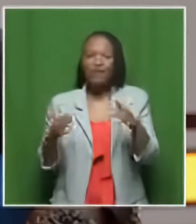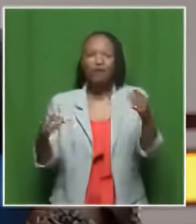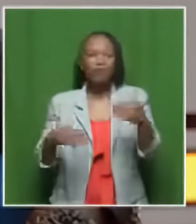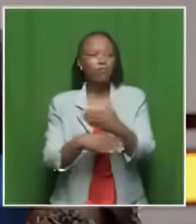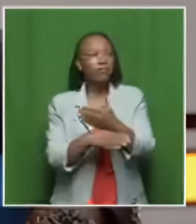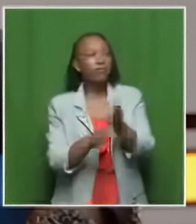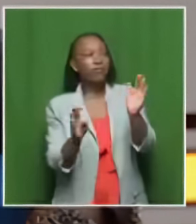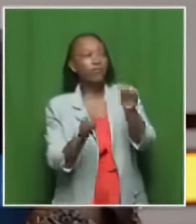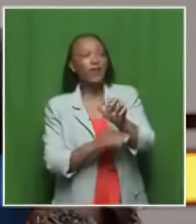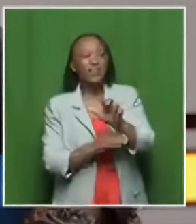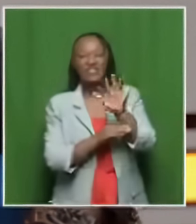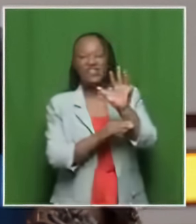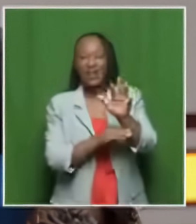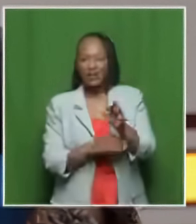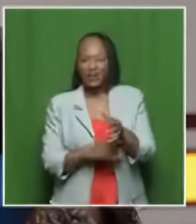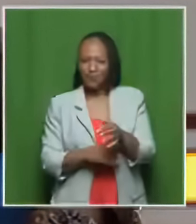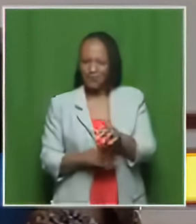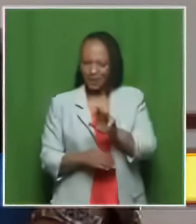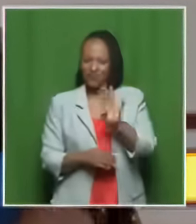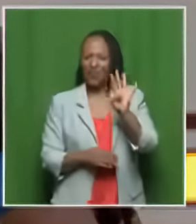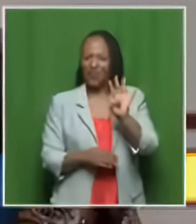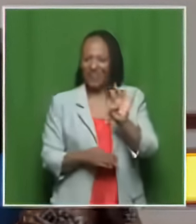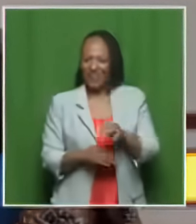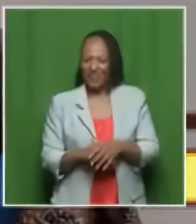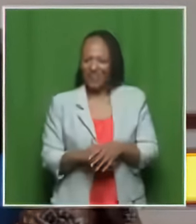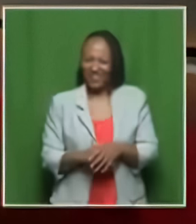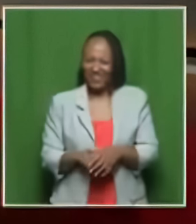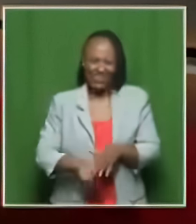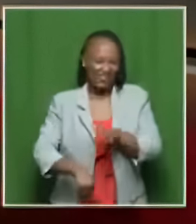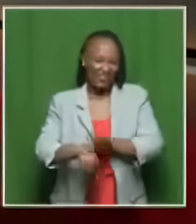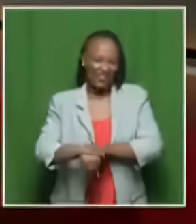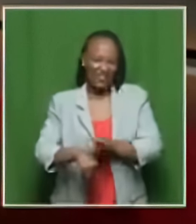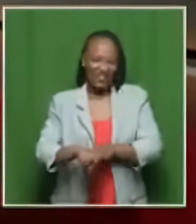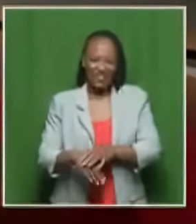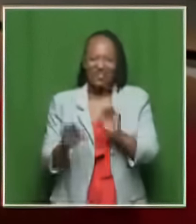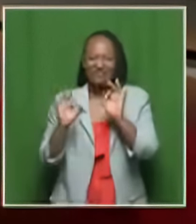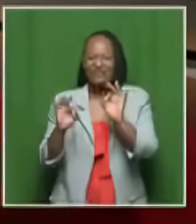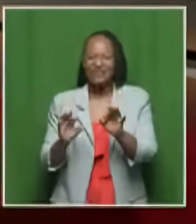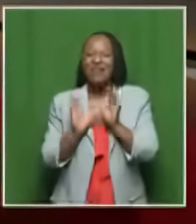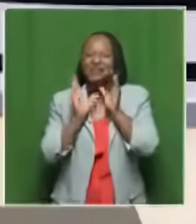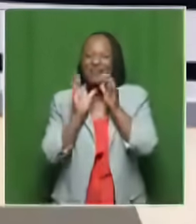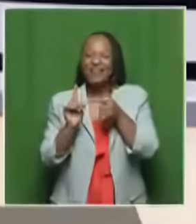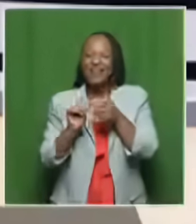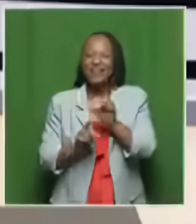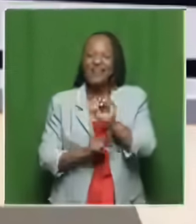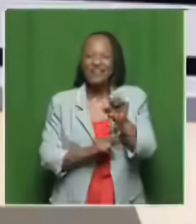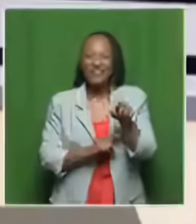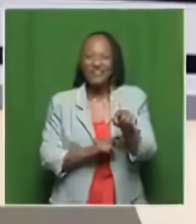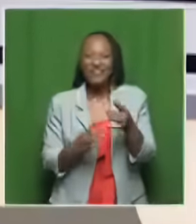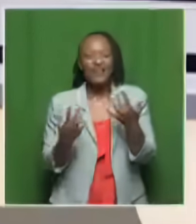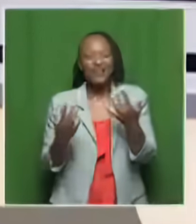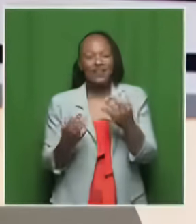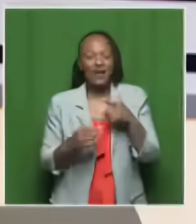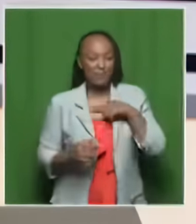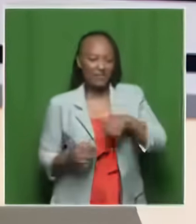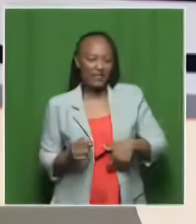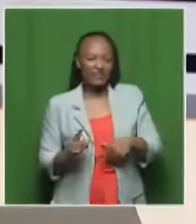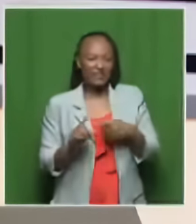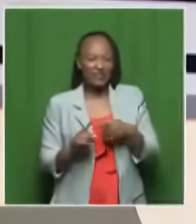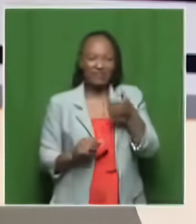at 89, 94 and all of that. No. We'll find out when the time will be right. Julius Malema, EFF